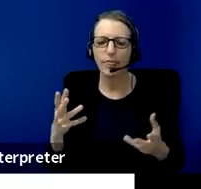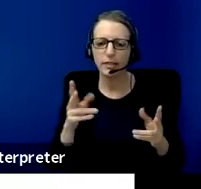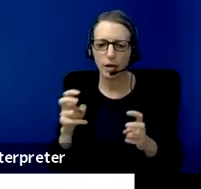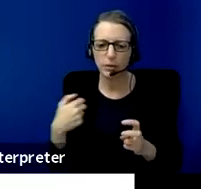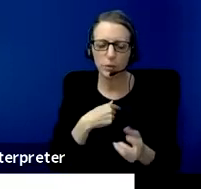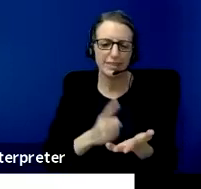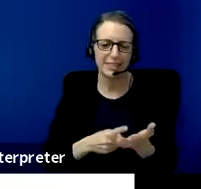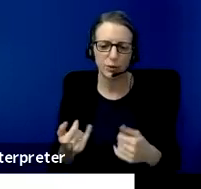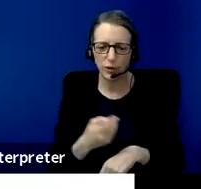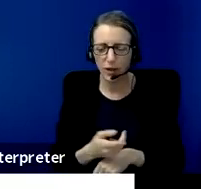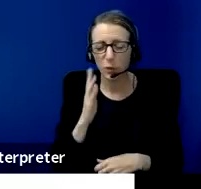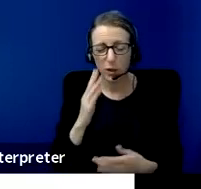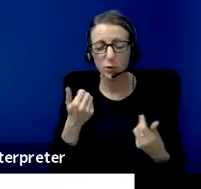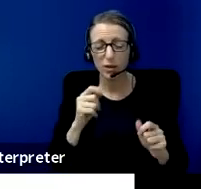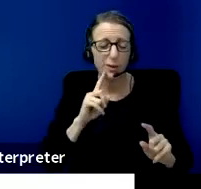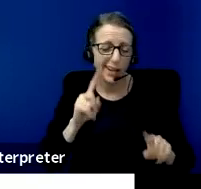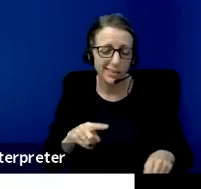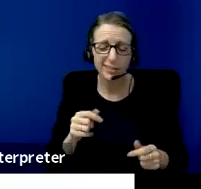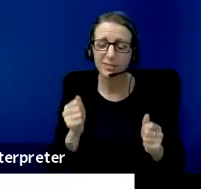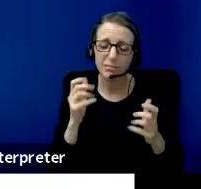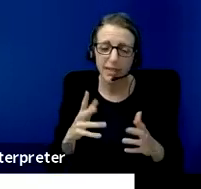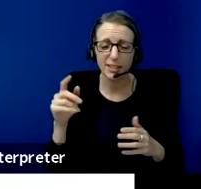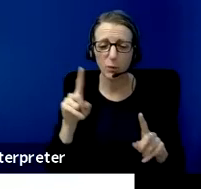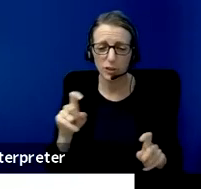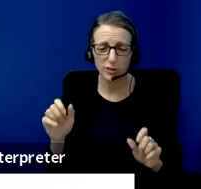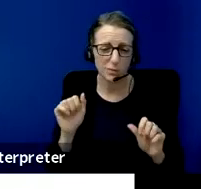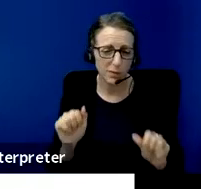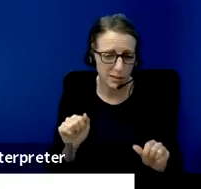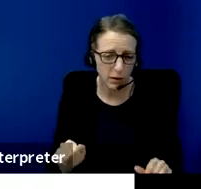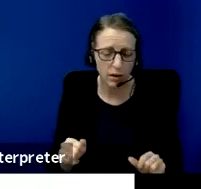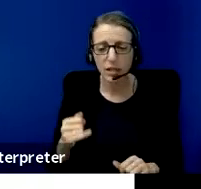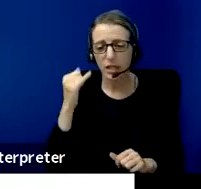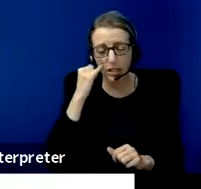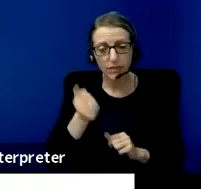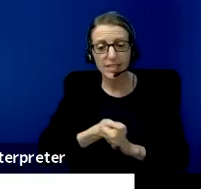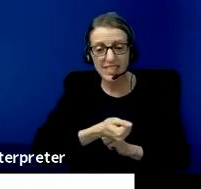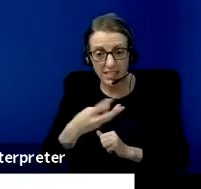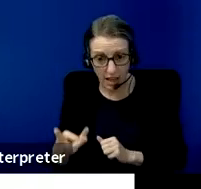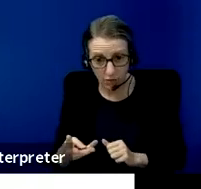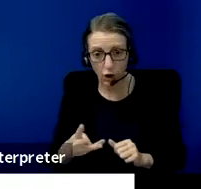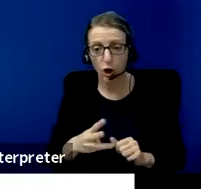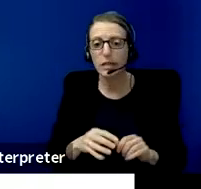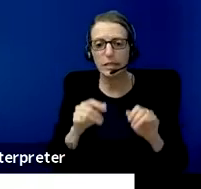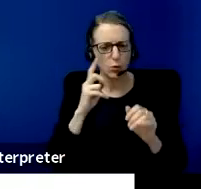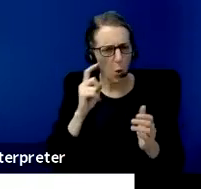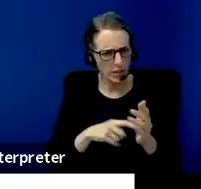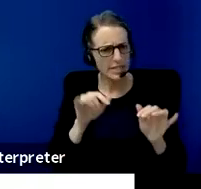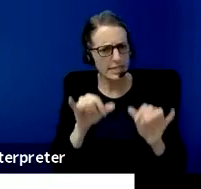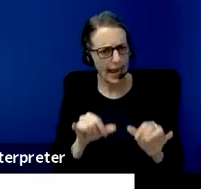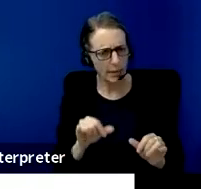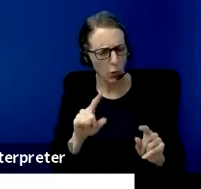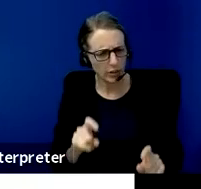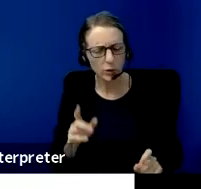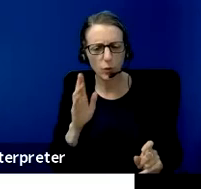get to as many questions as we can, and if there are a number of them around the same topic, I know Steve will stop me and make sure that